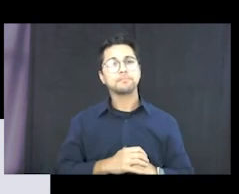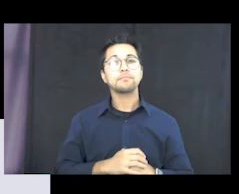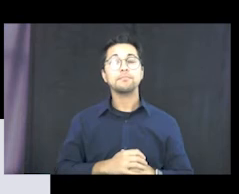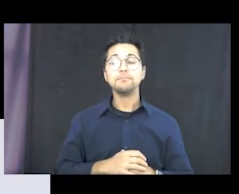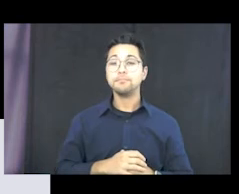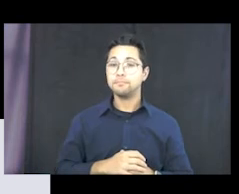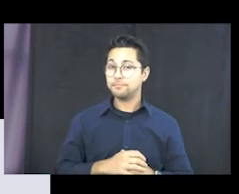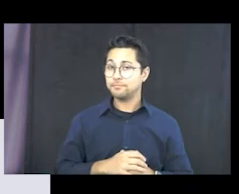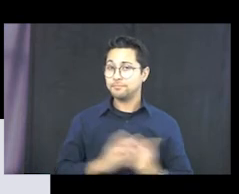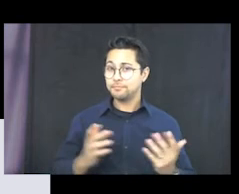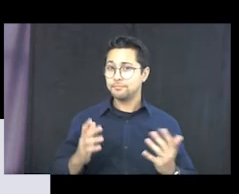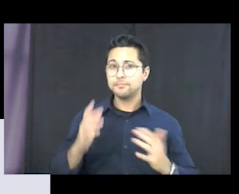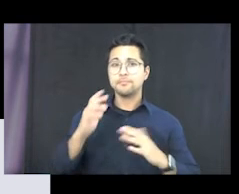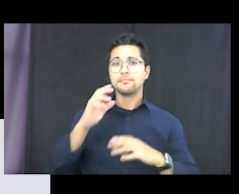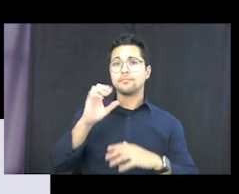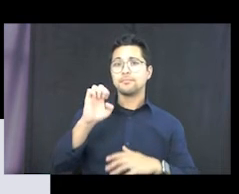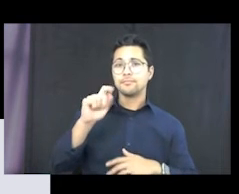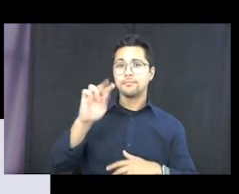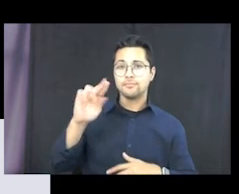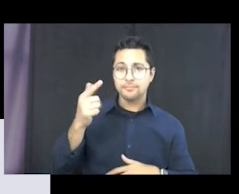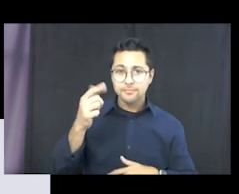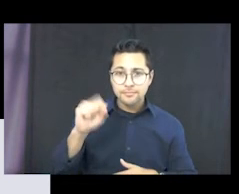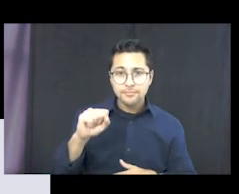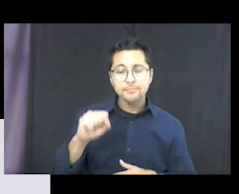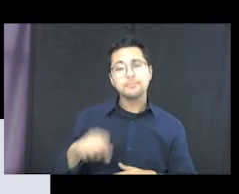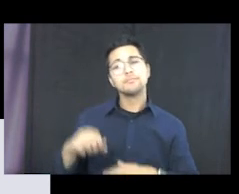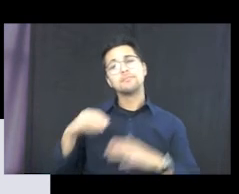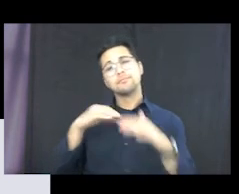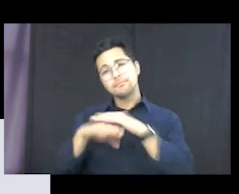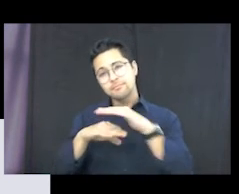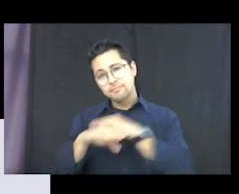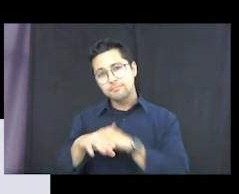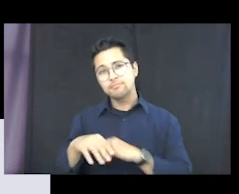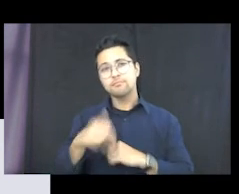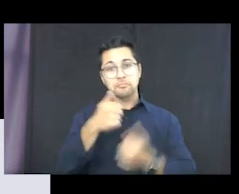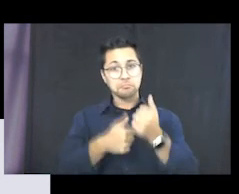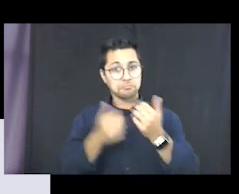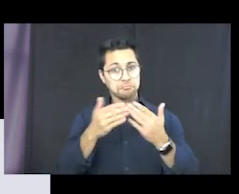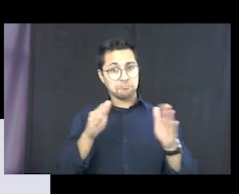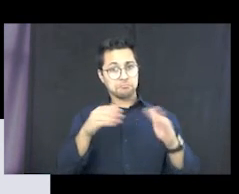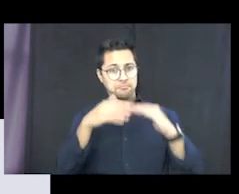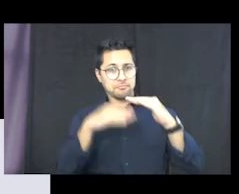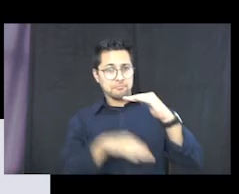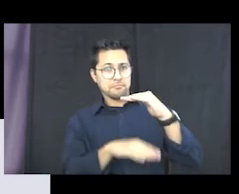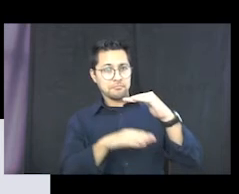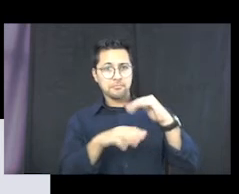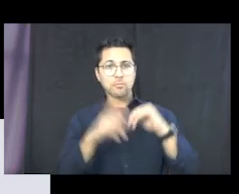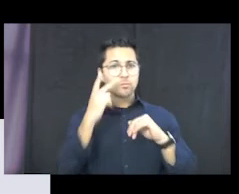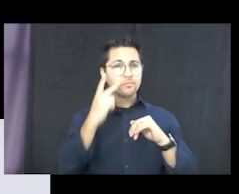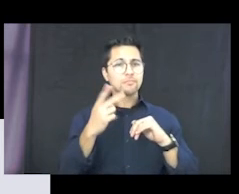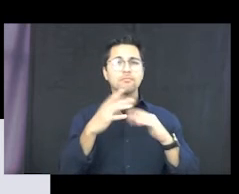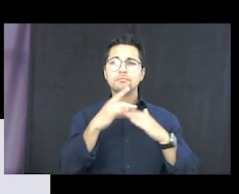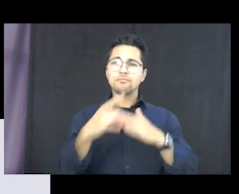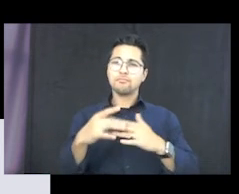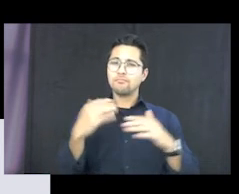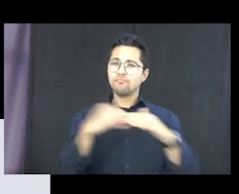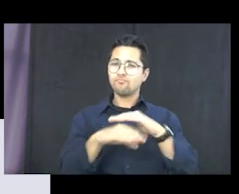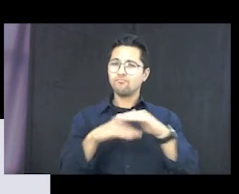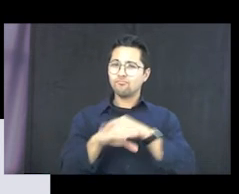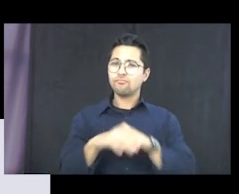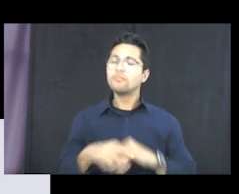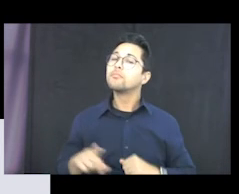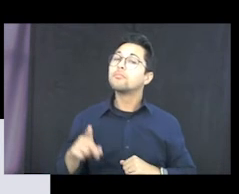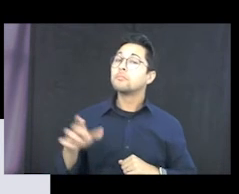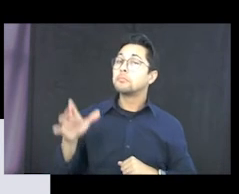So, settings, accessibility. Under general near the bottom, you're going to see guided access. You